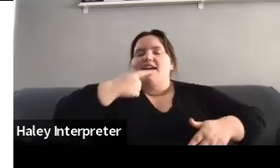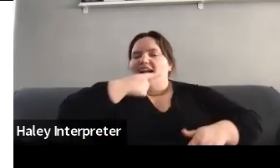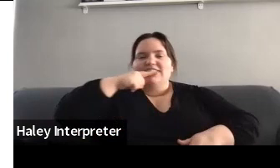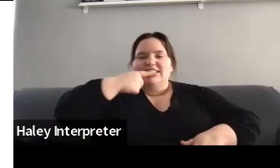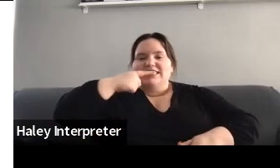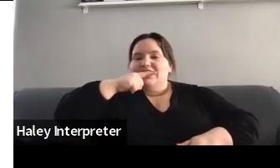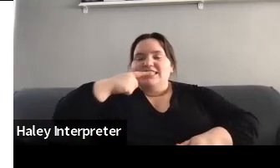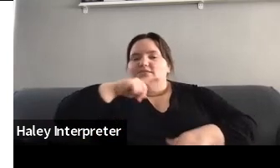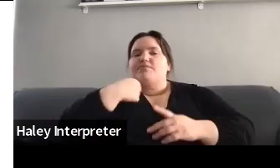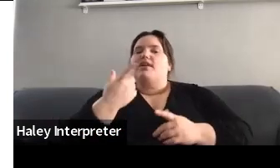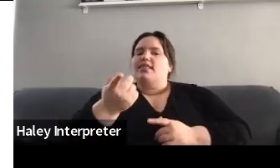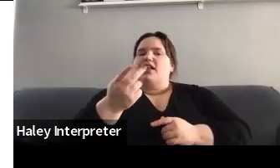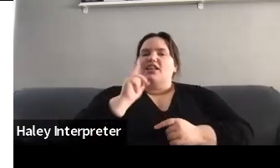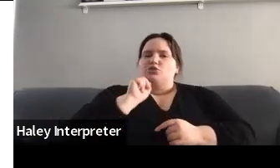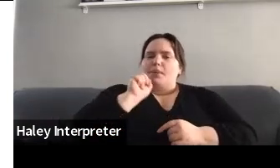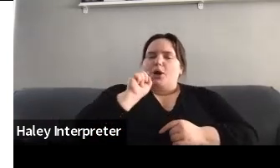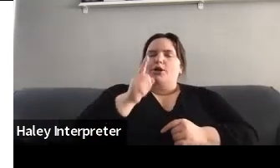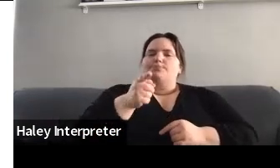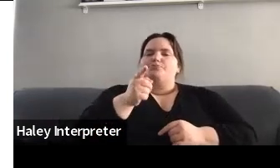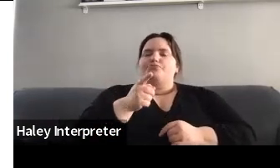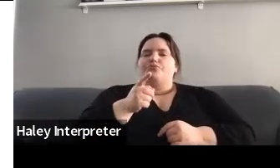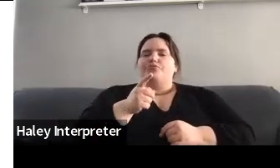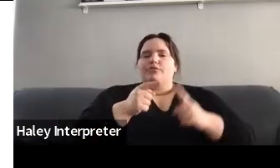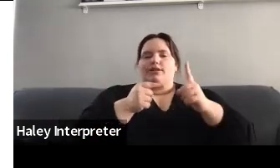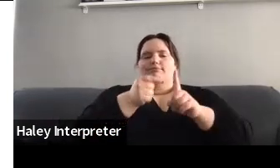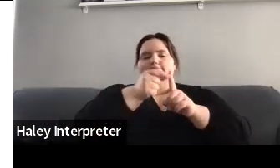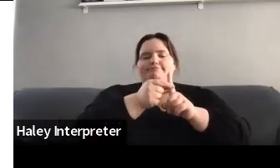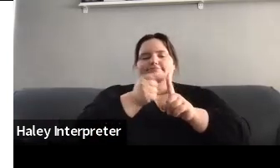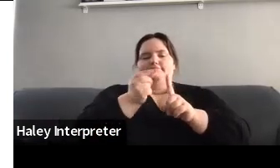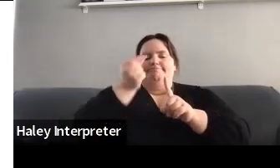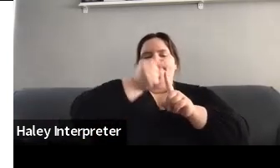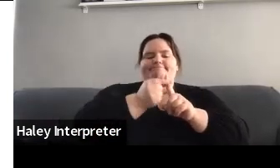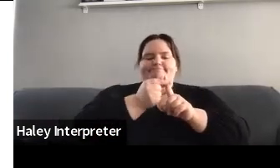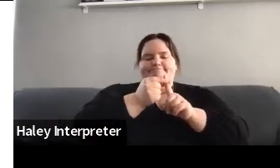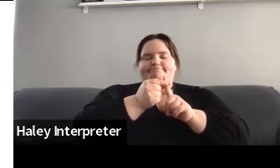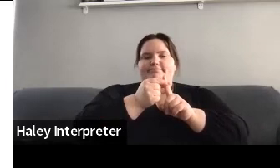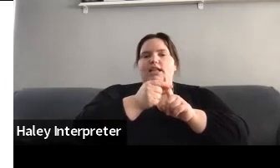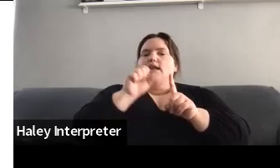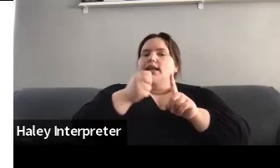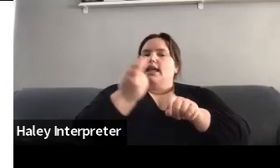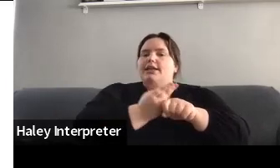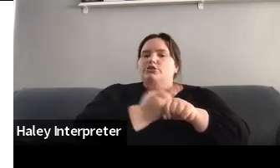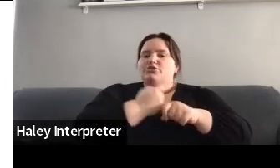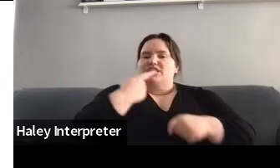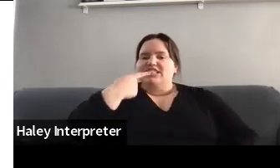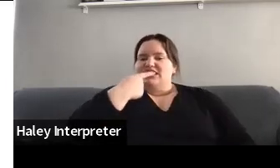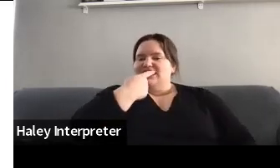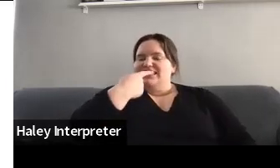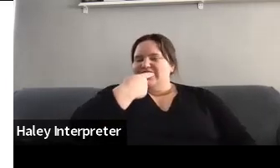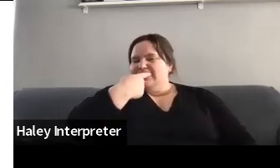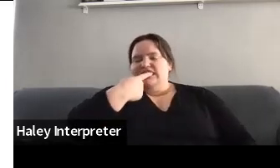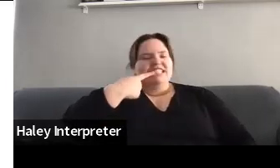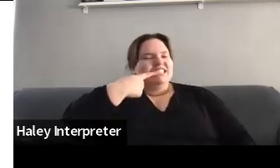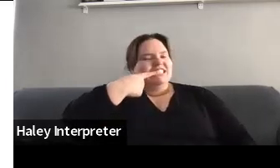these rubber fingertip toothbrushes that you can use with your finger to brush that may be a little